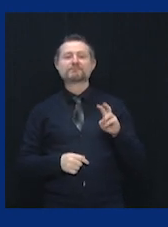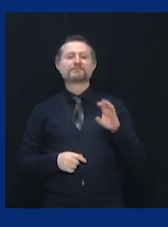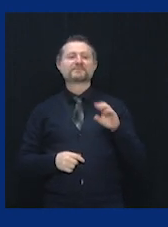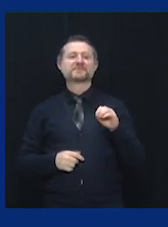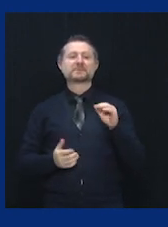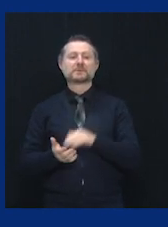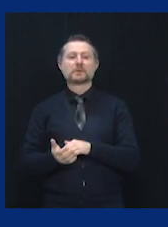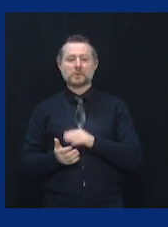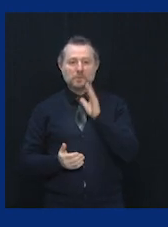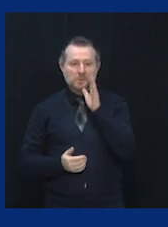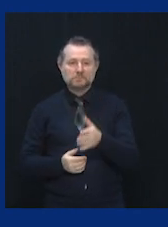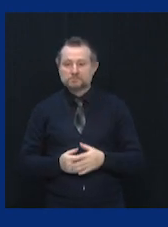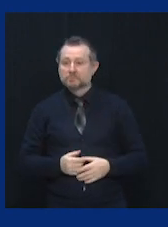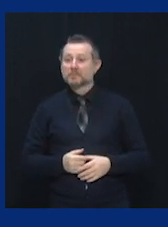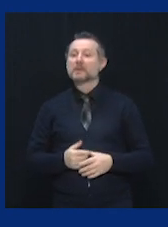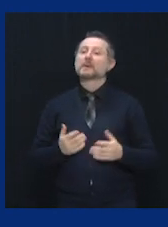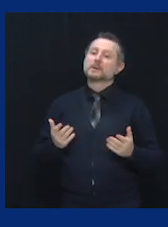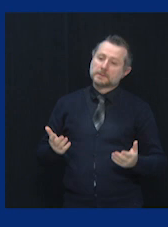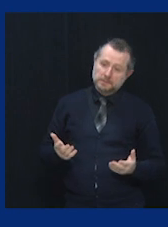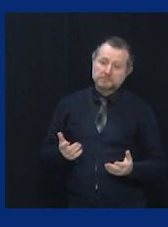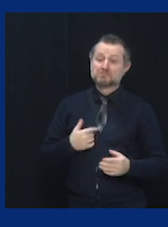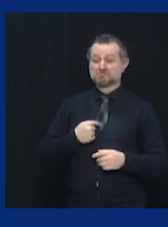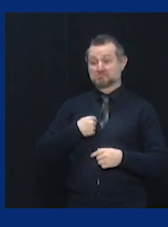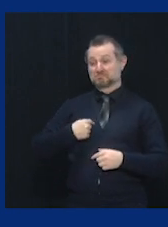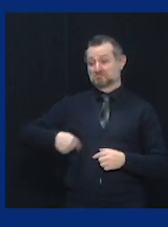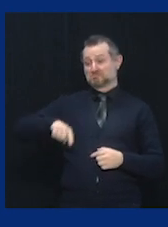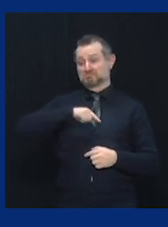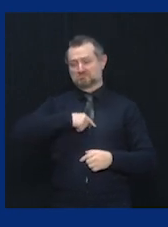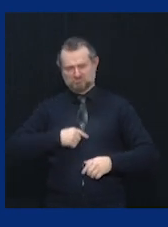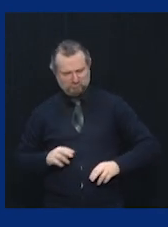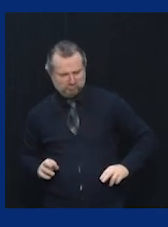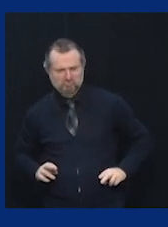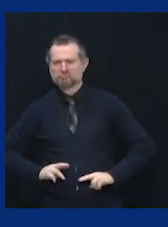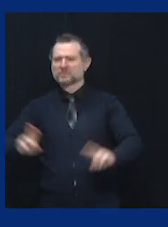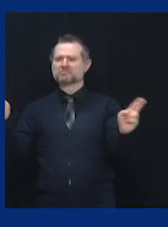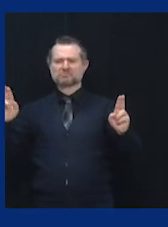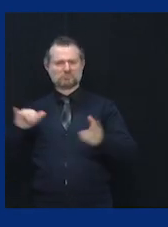But we are ready for